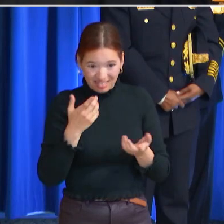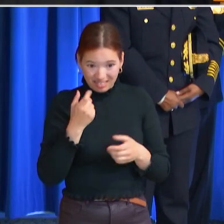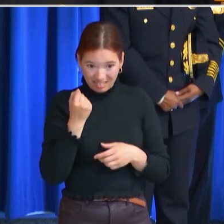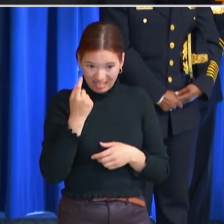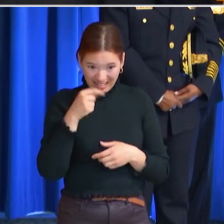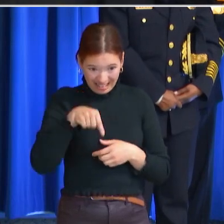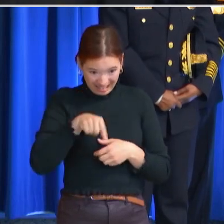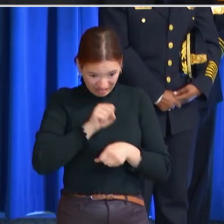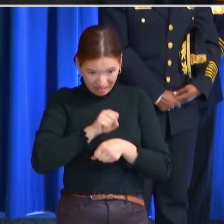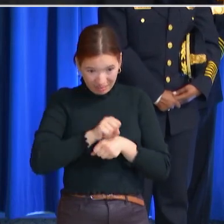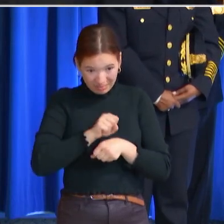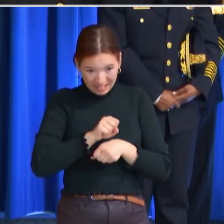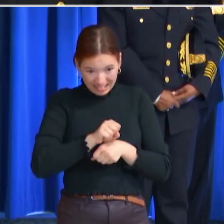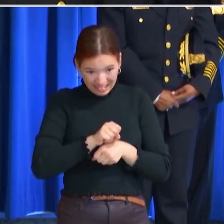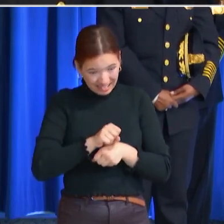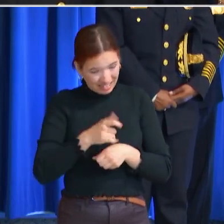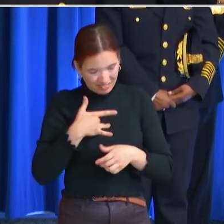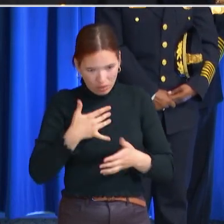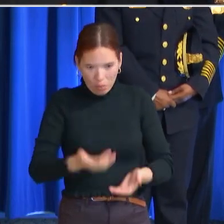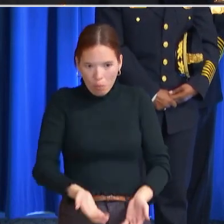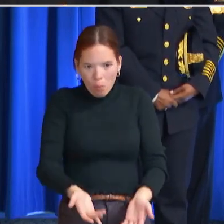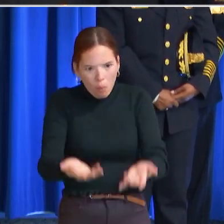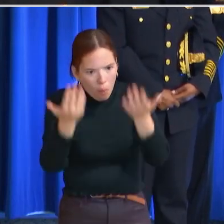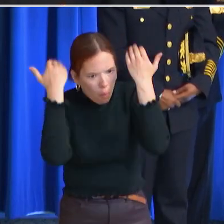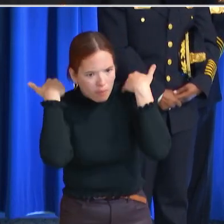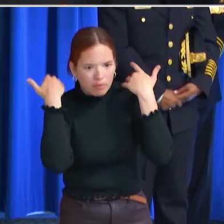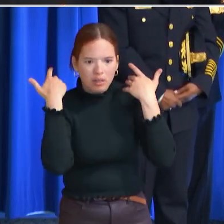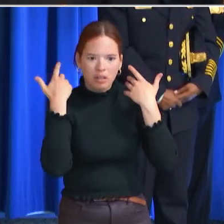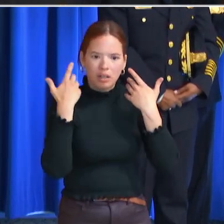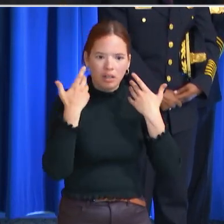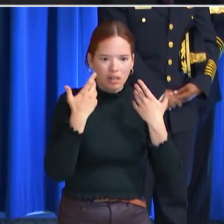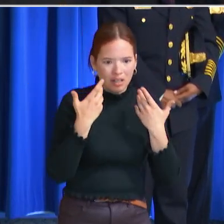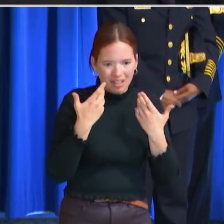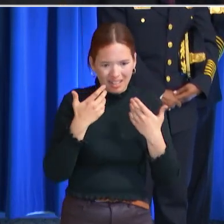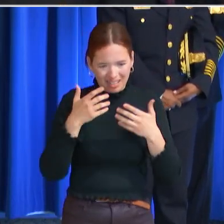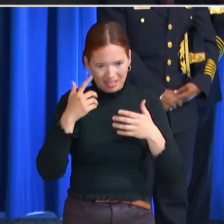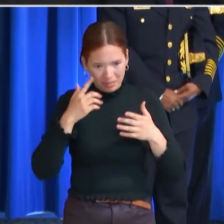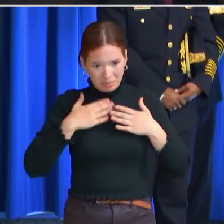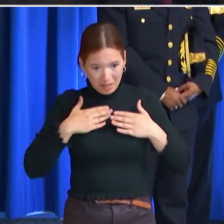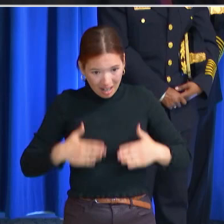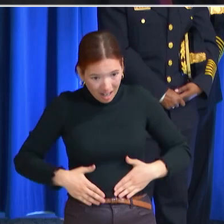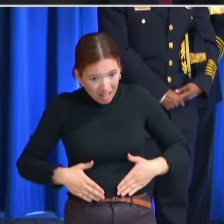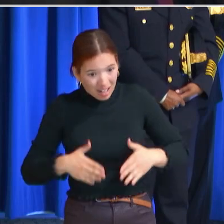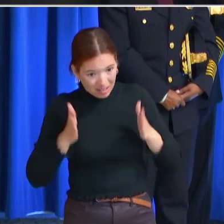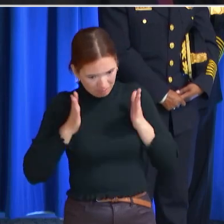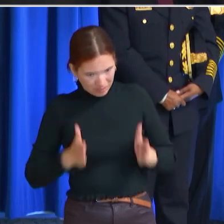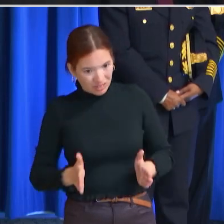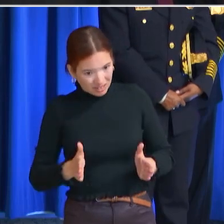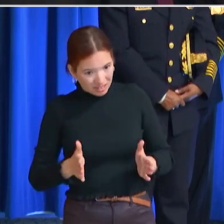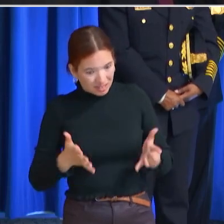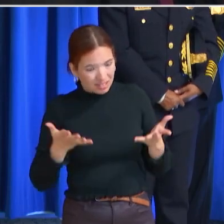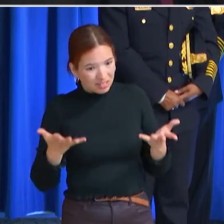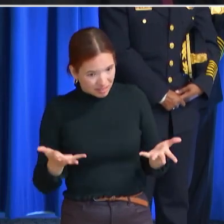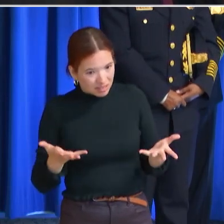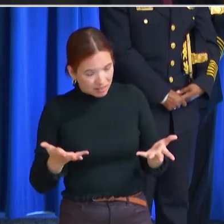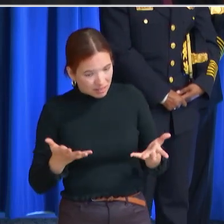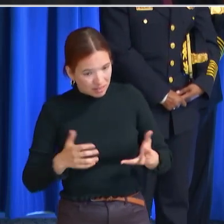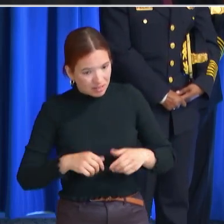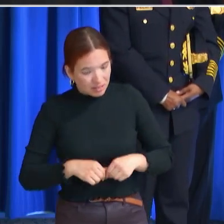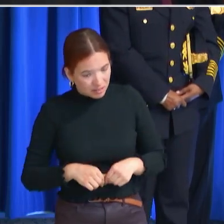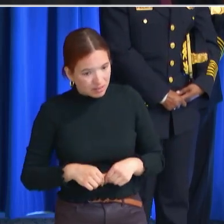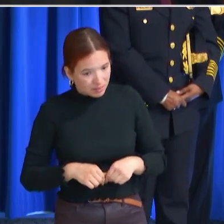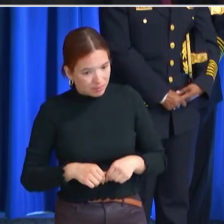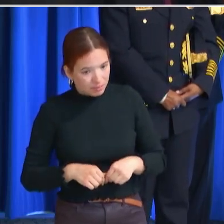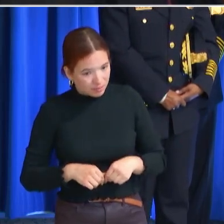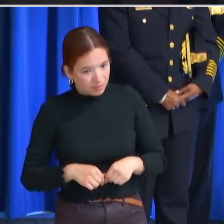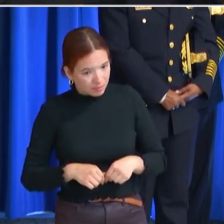tremendous toll on their person and their being. And so to have all